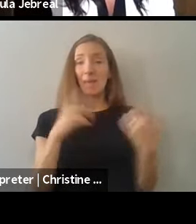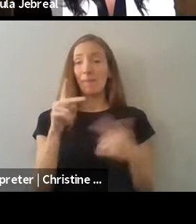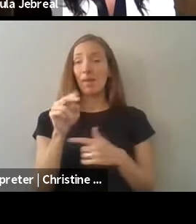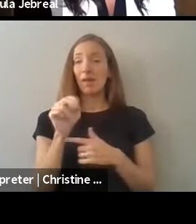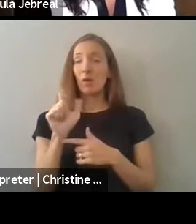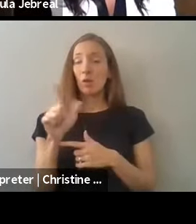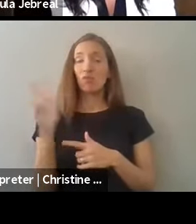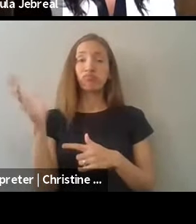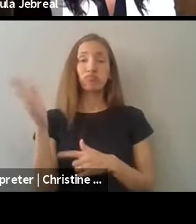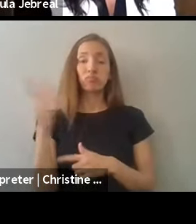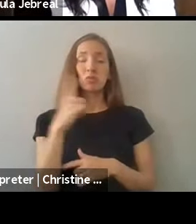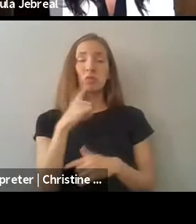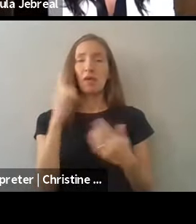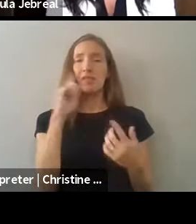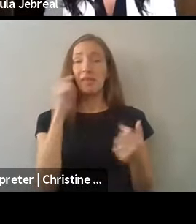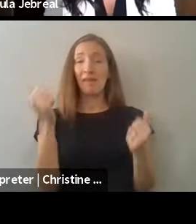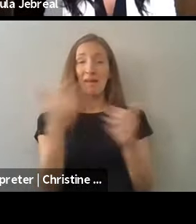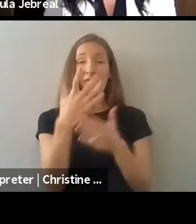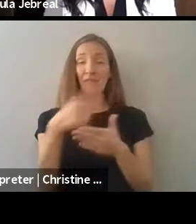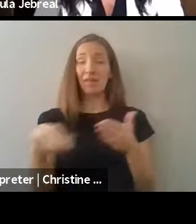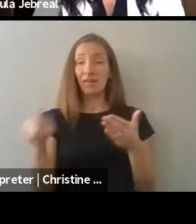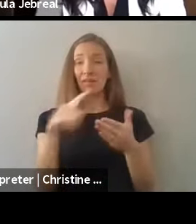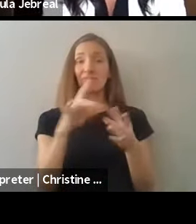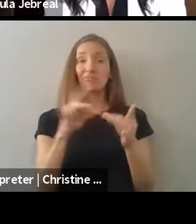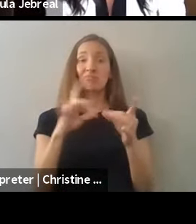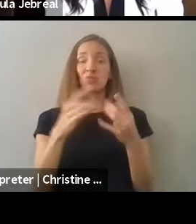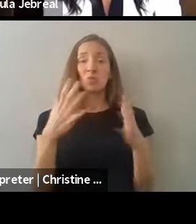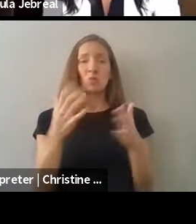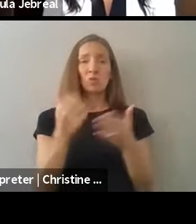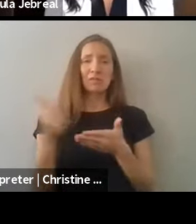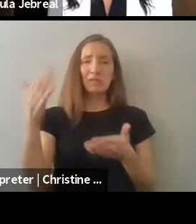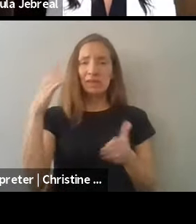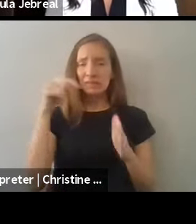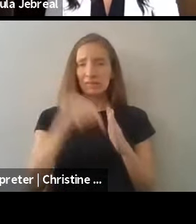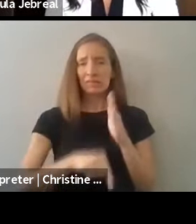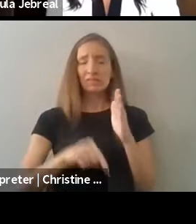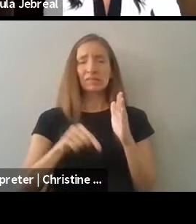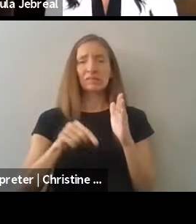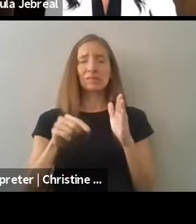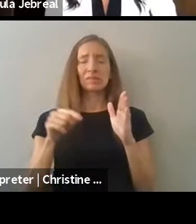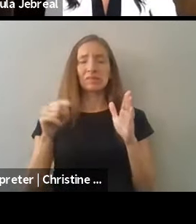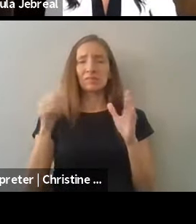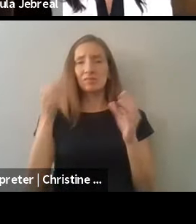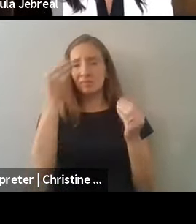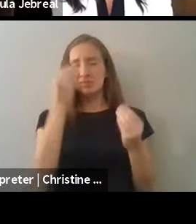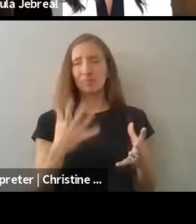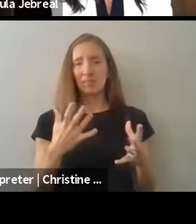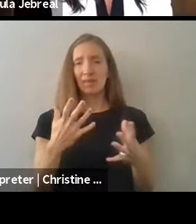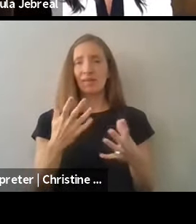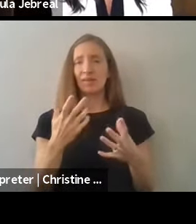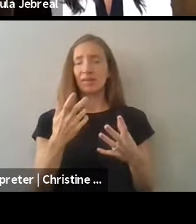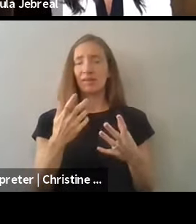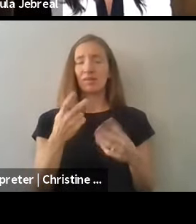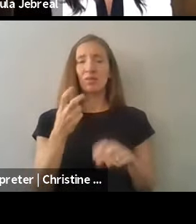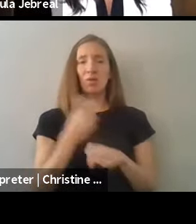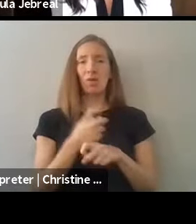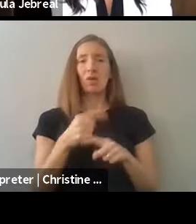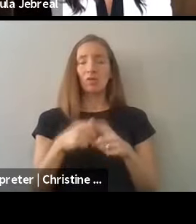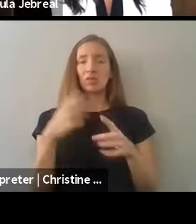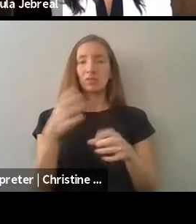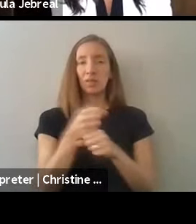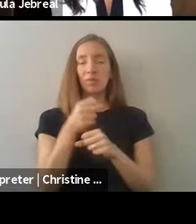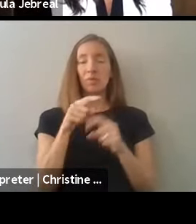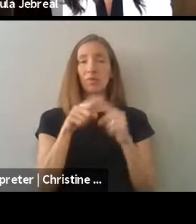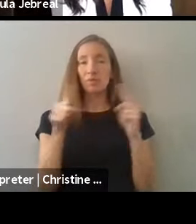in content, and I'm not even begin to try to summarize, but maybe pick up on just